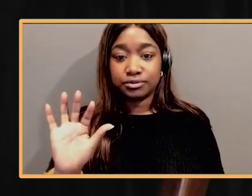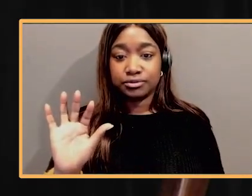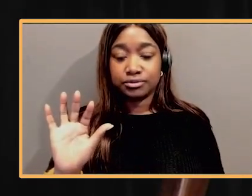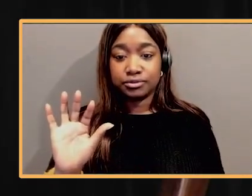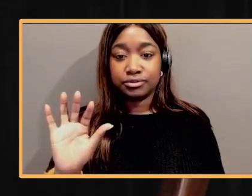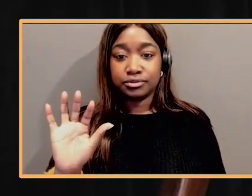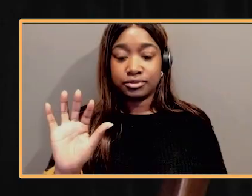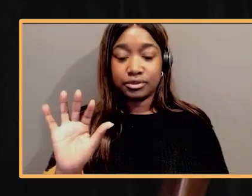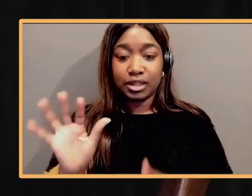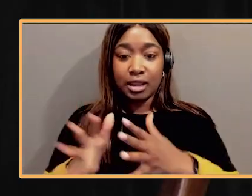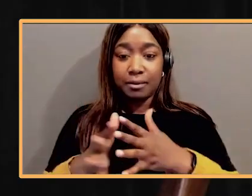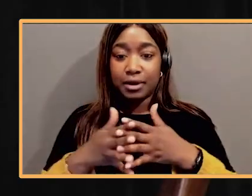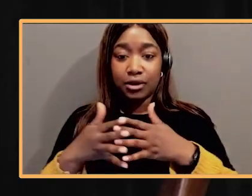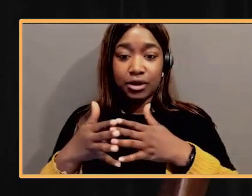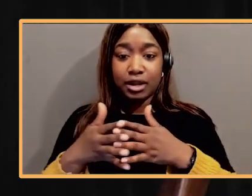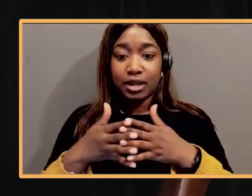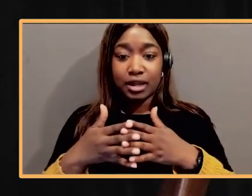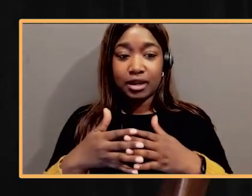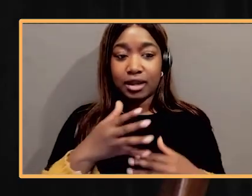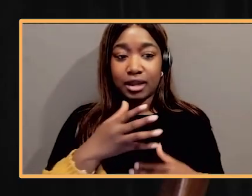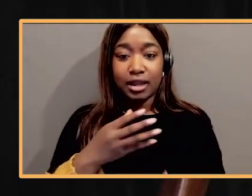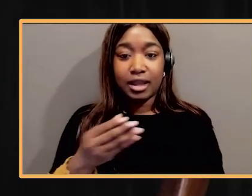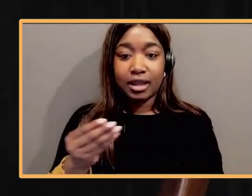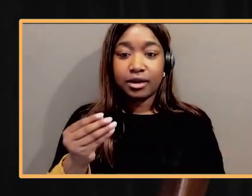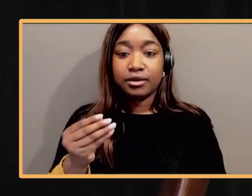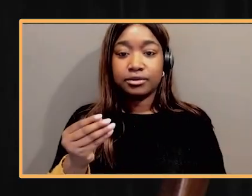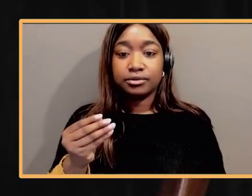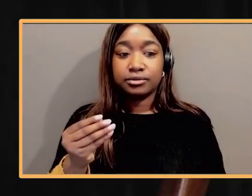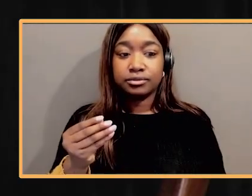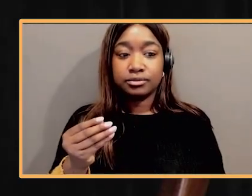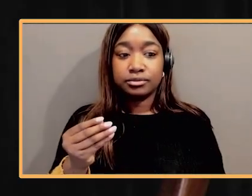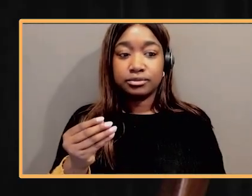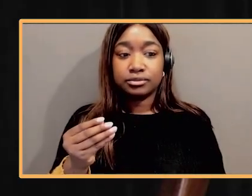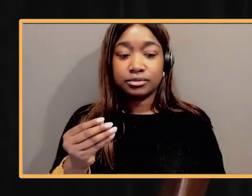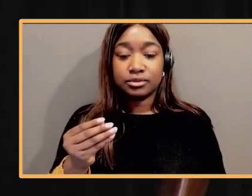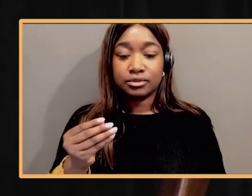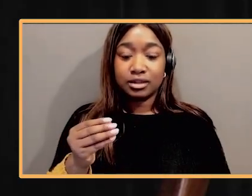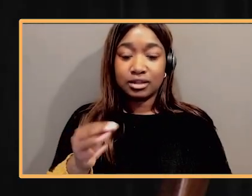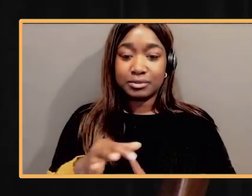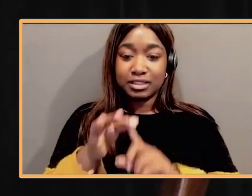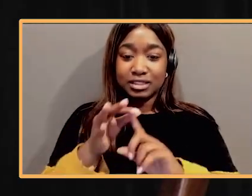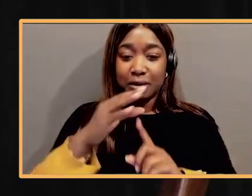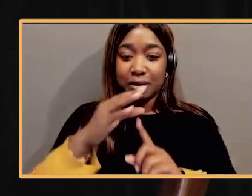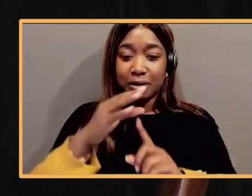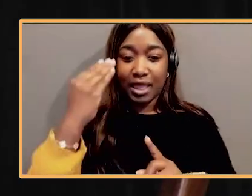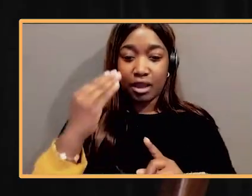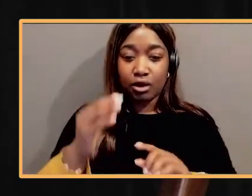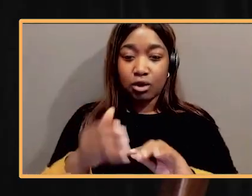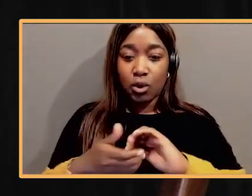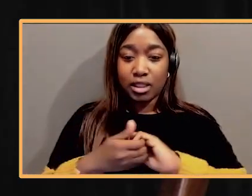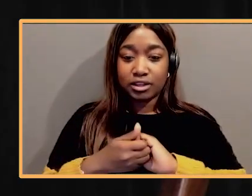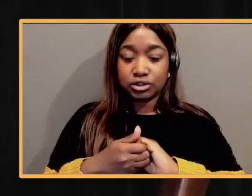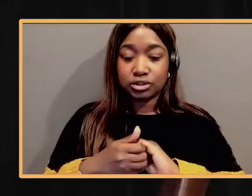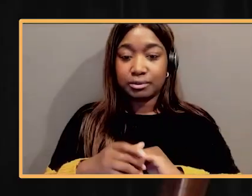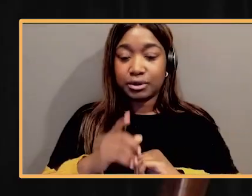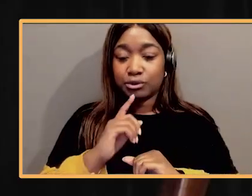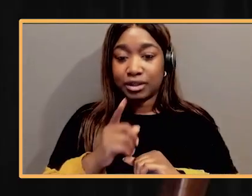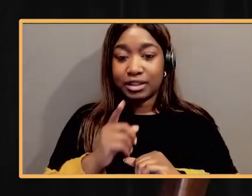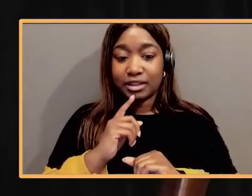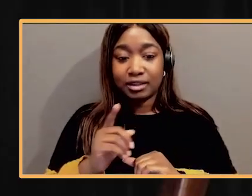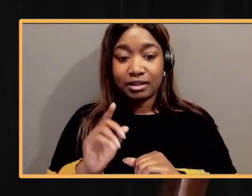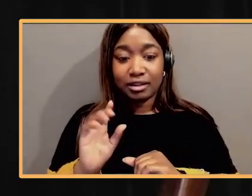Asian Americans, and really, it's especially the Black coalition, but really just the coalition